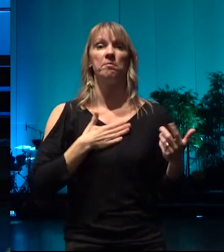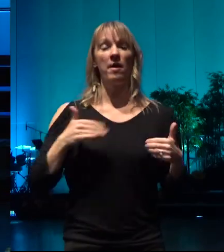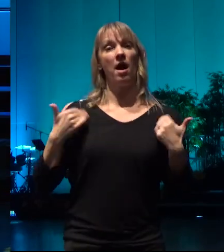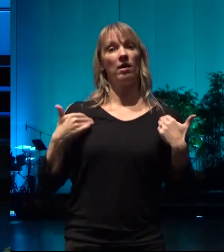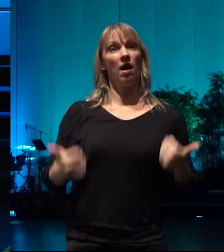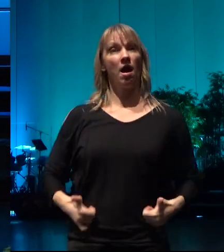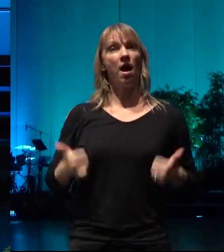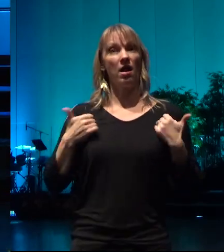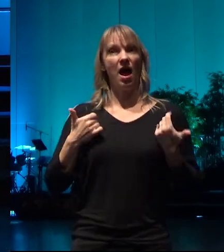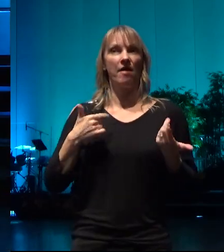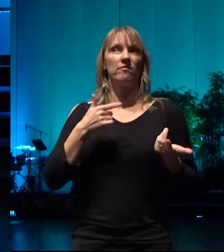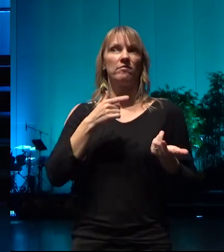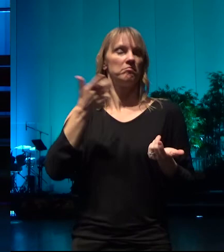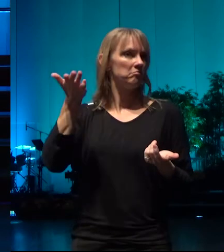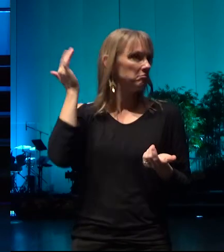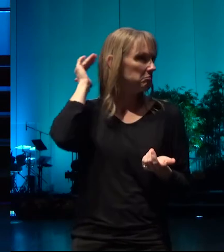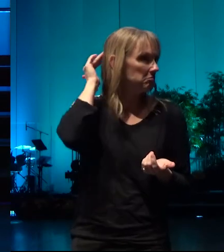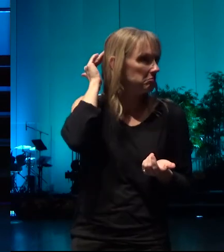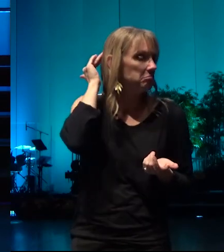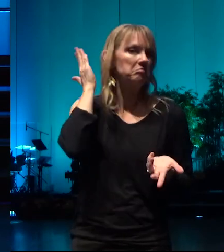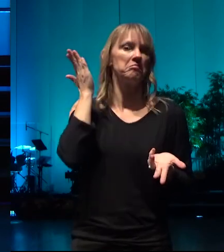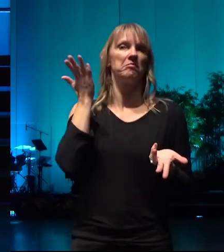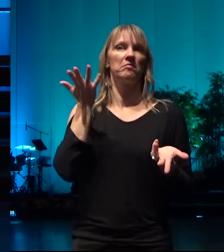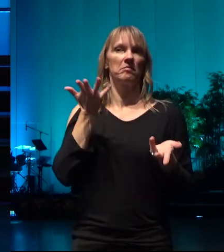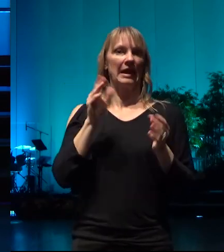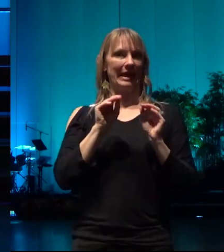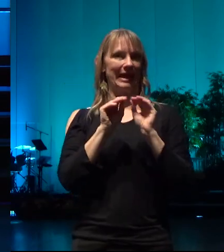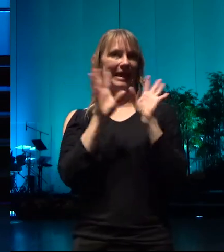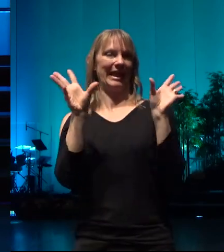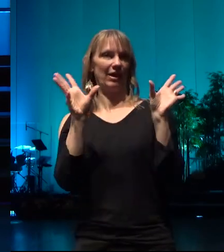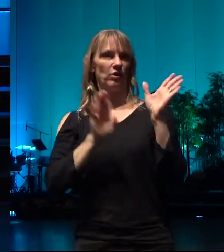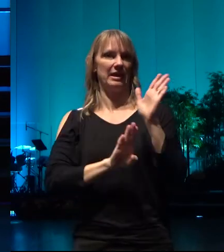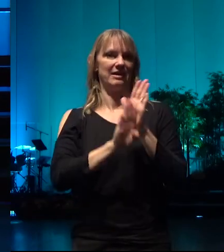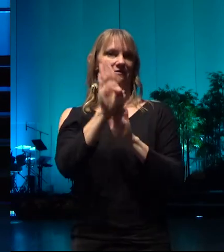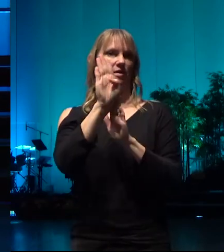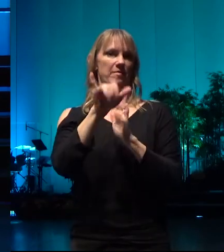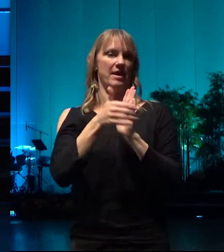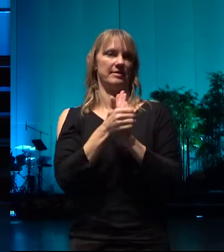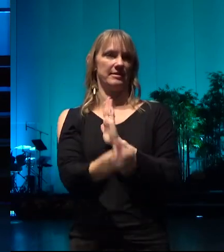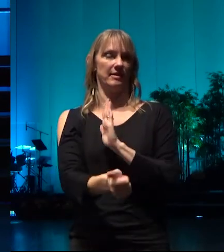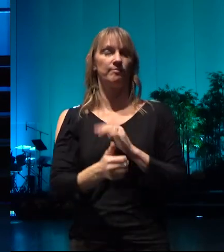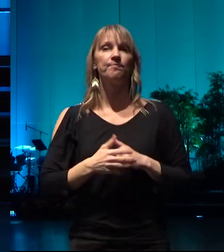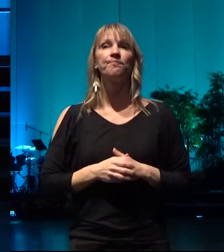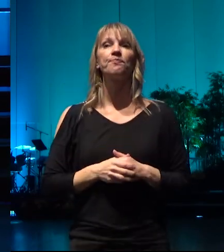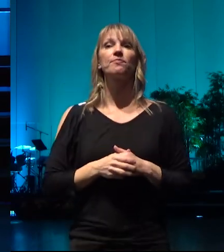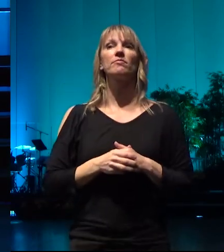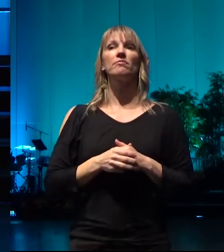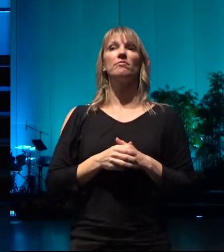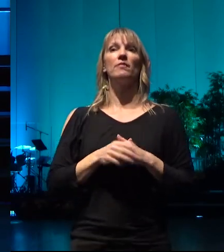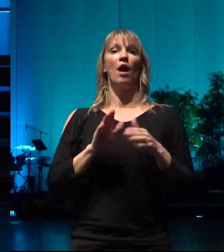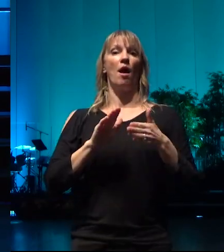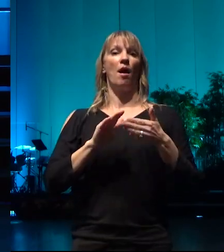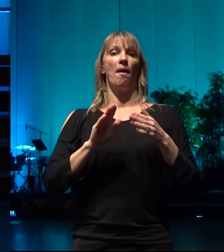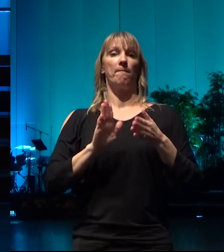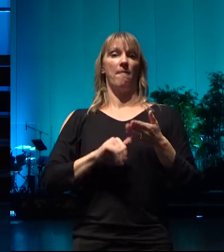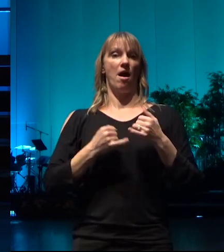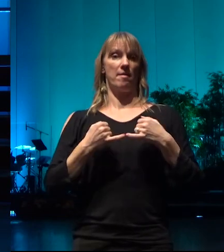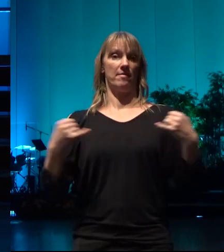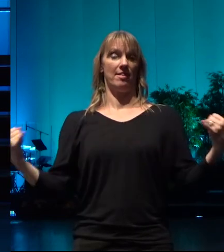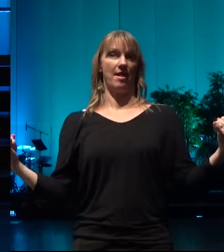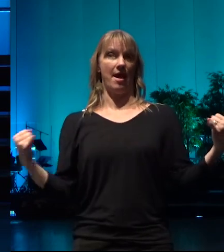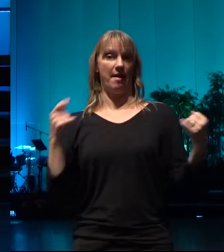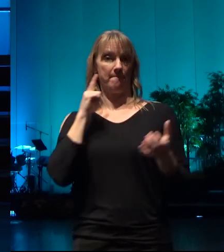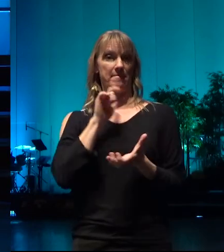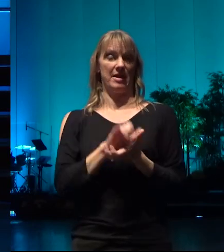life, somewhat unconsciously, but very clearly developing that skill set. And the basic bottom line